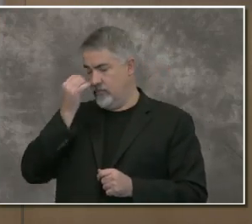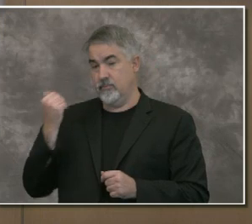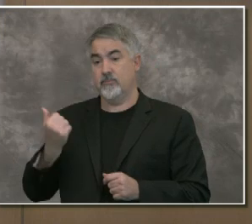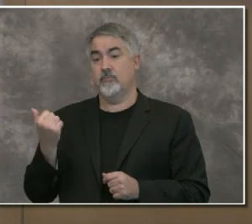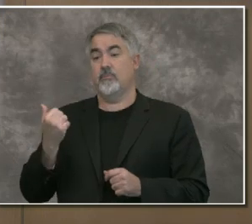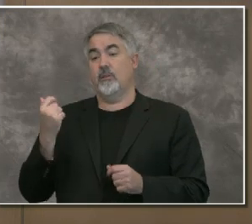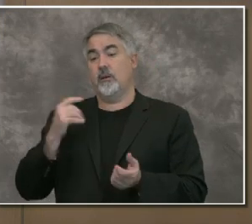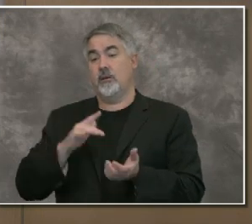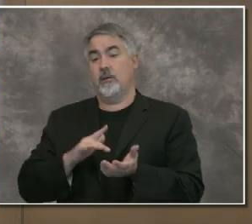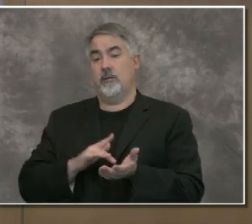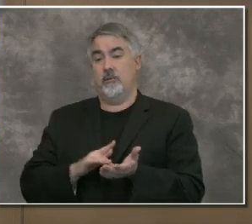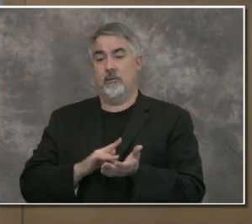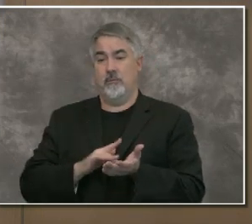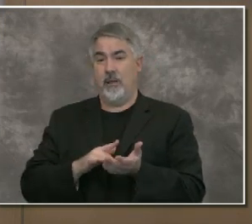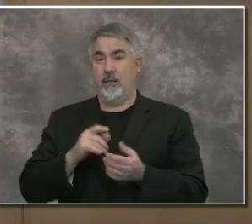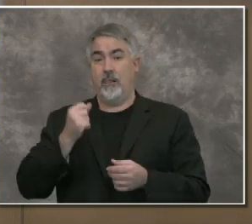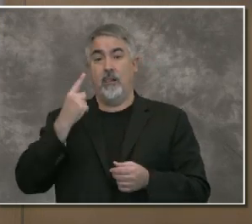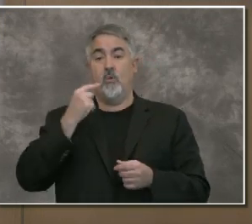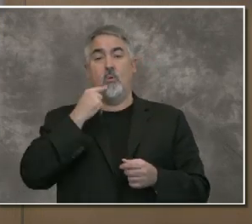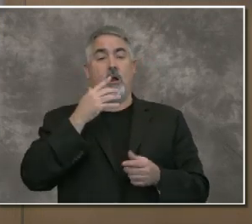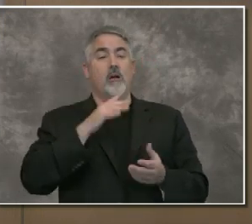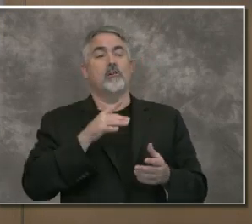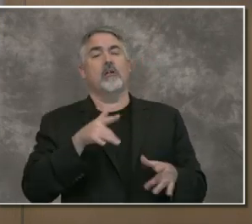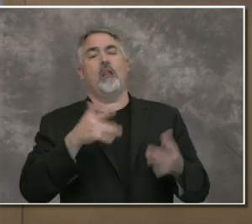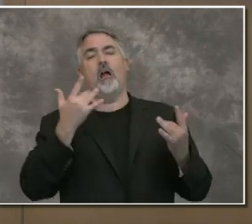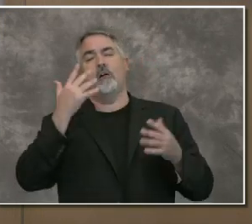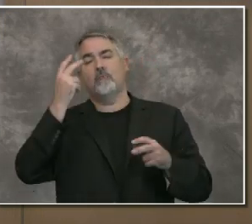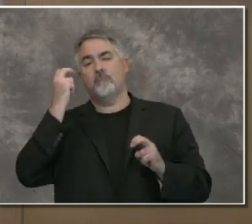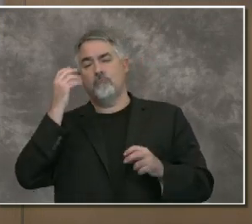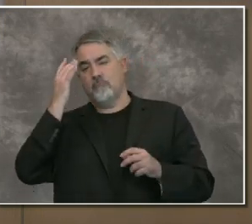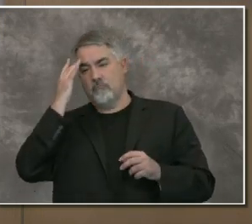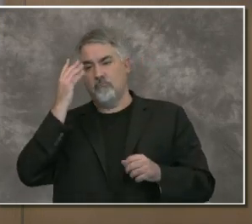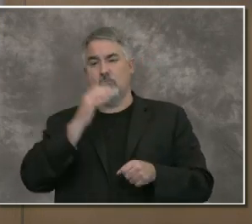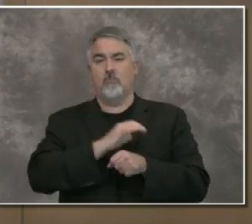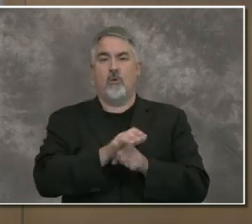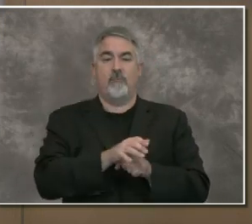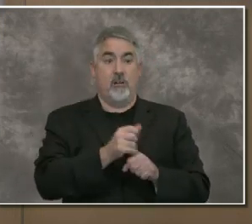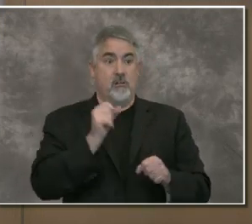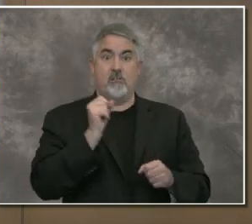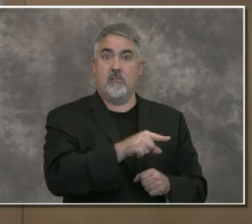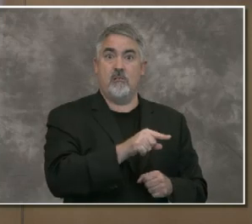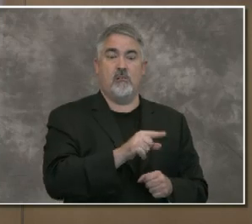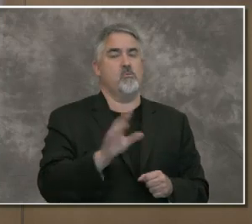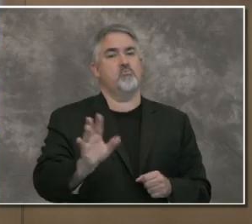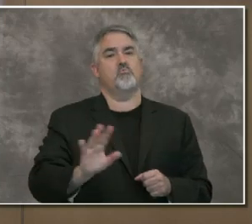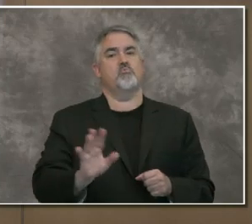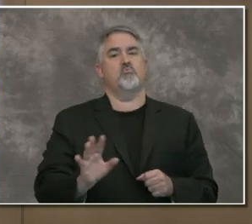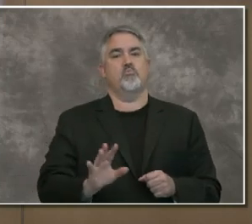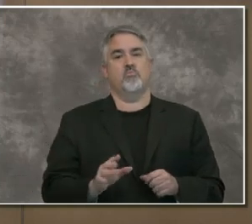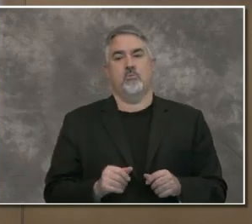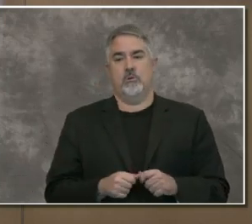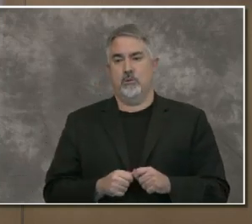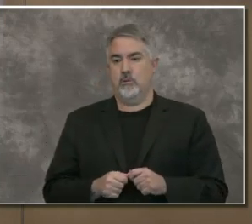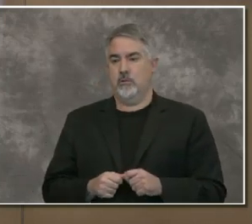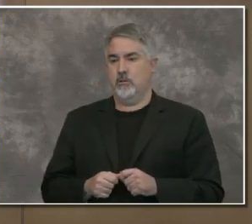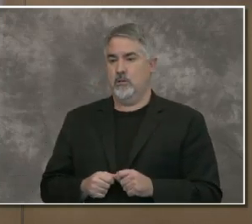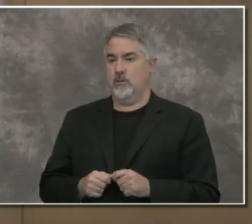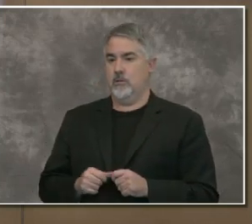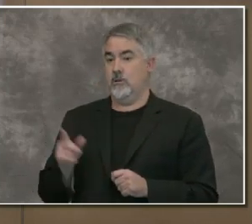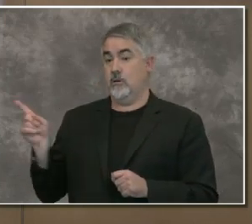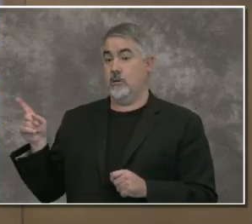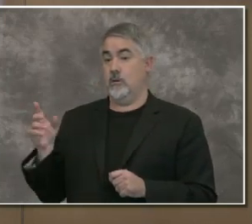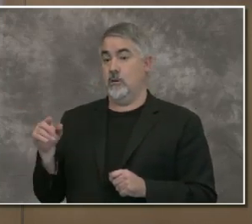disease, and I would strongly discourage that, and I believe that all national authorities, including the FDA,